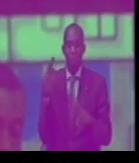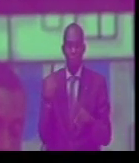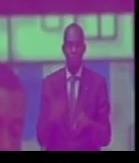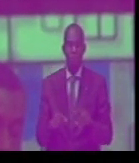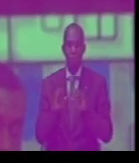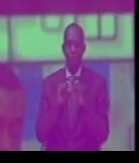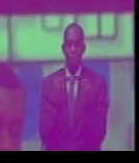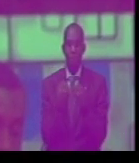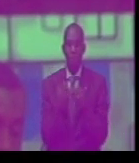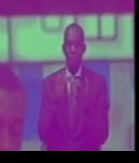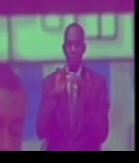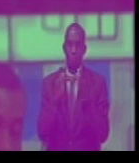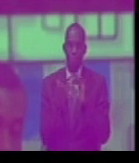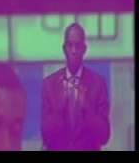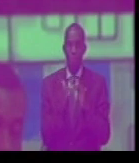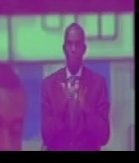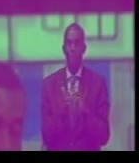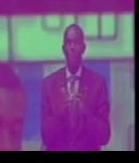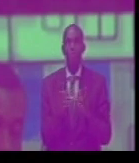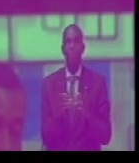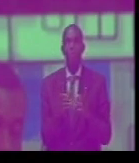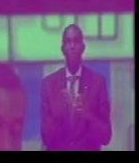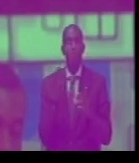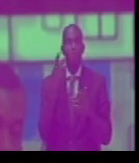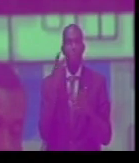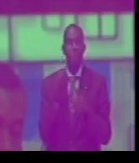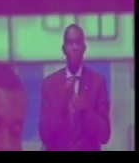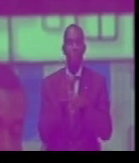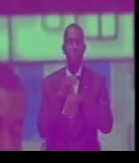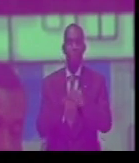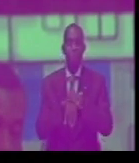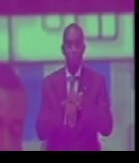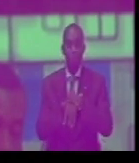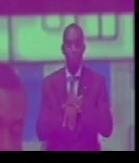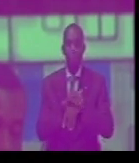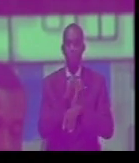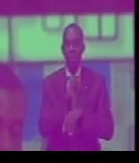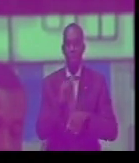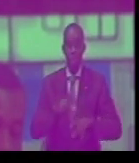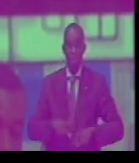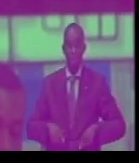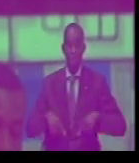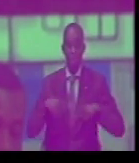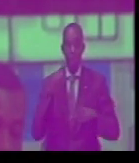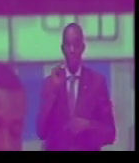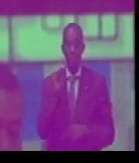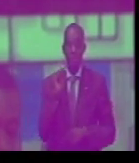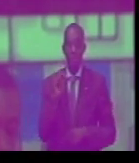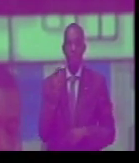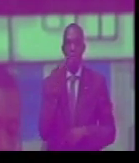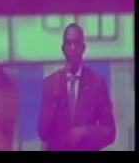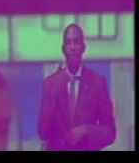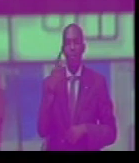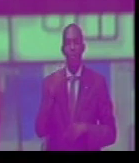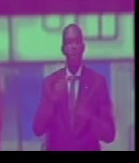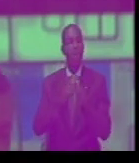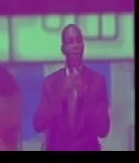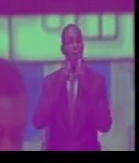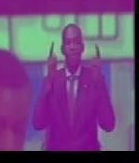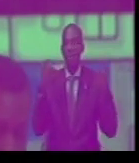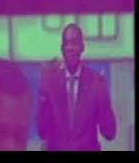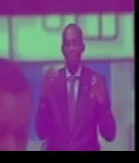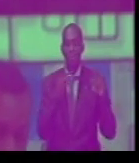Multiple testimonies coming from the social media. We travel all the way to London for a